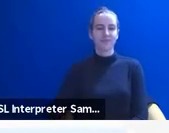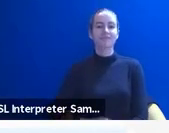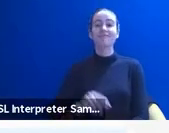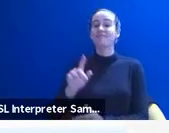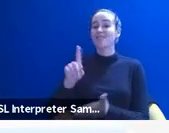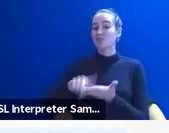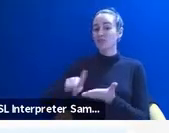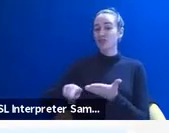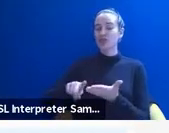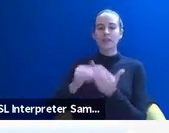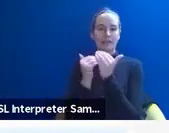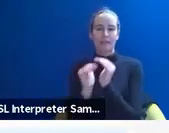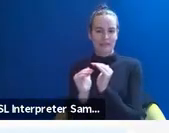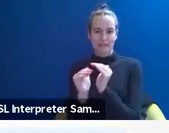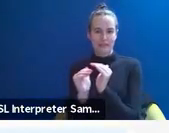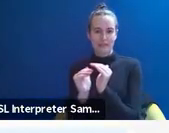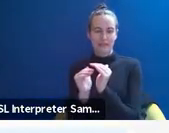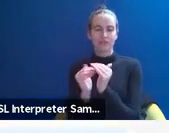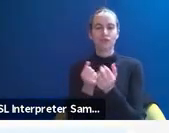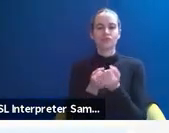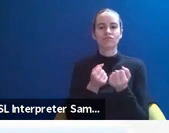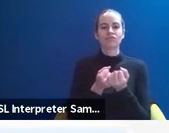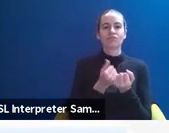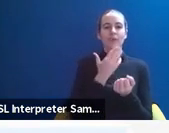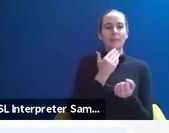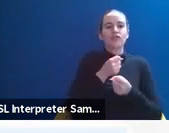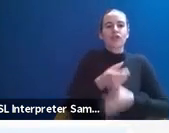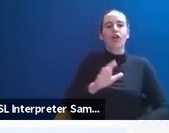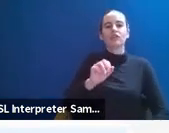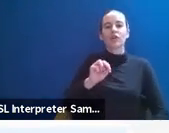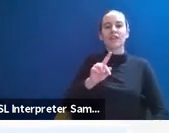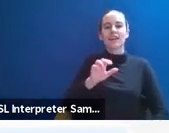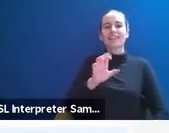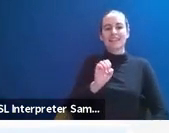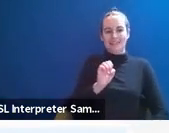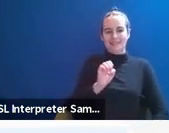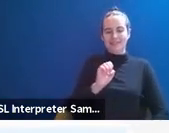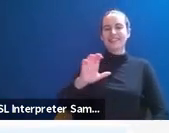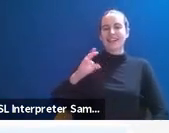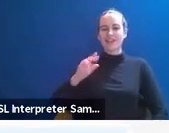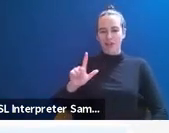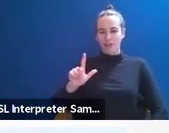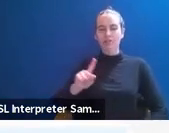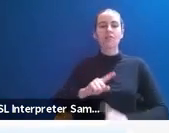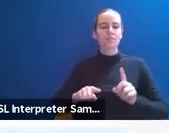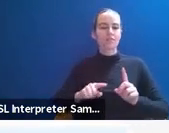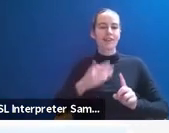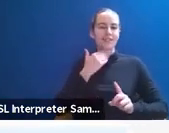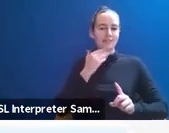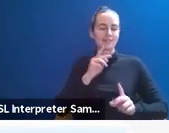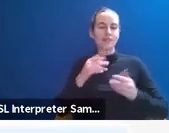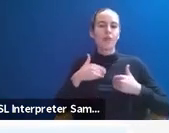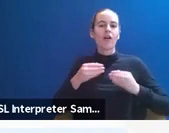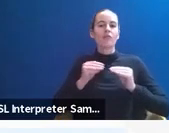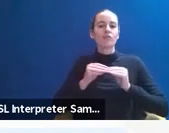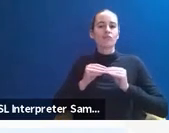to support that diabetes can cause conductive hearing loss, but individuals with diabetes are at general increased risk for